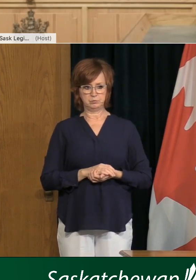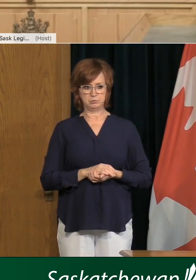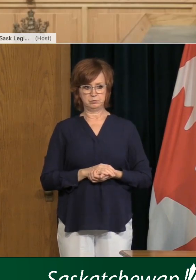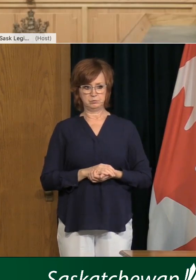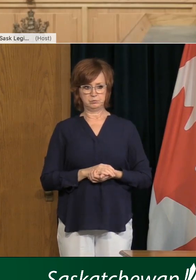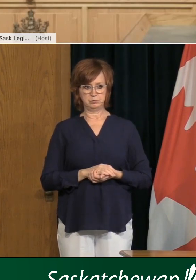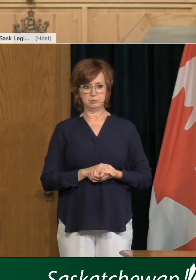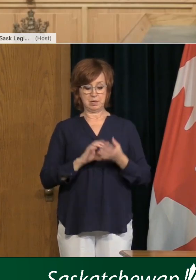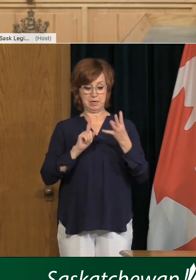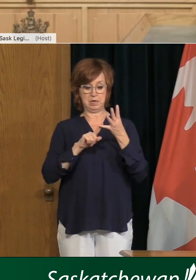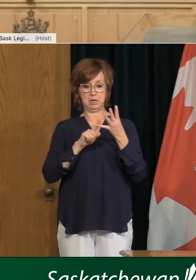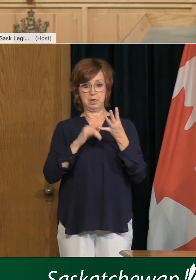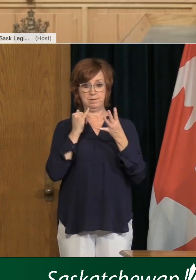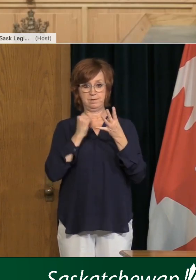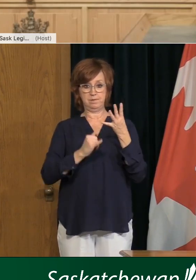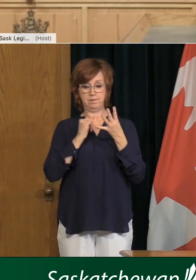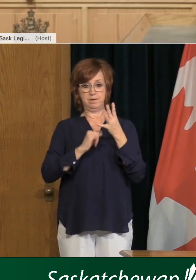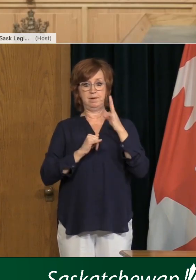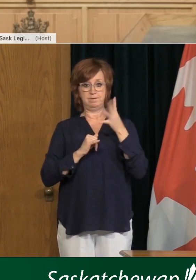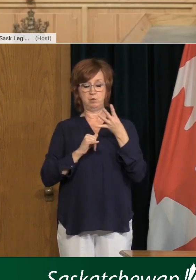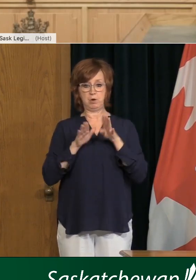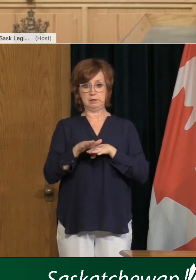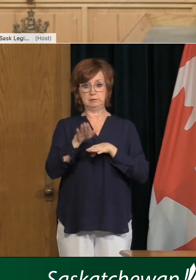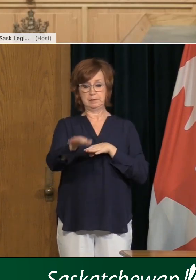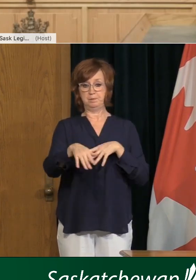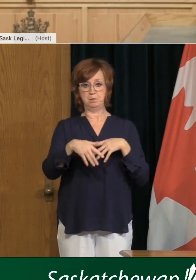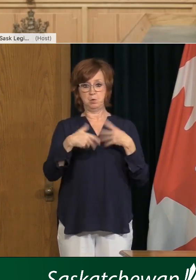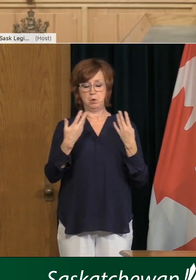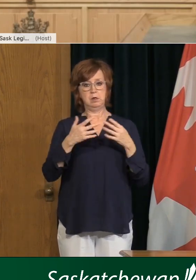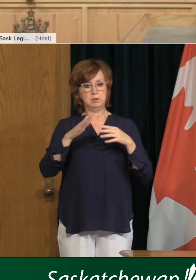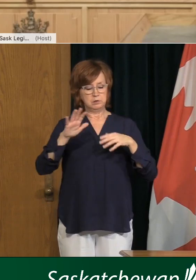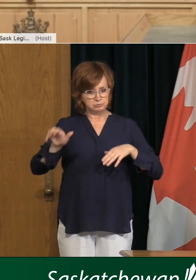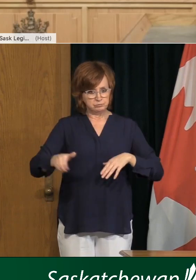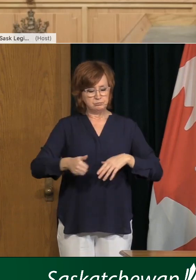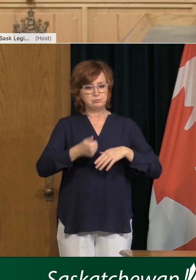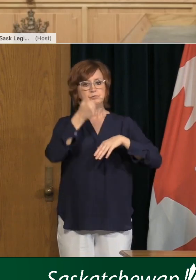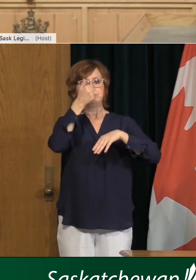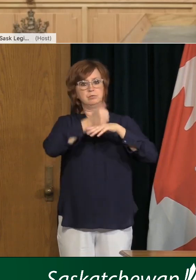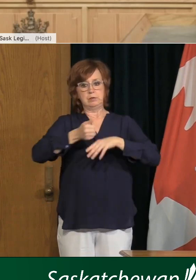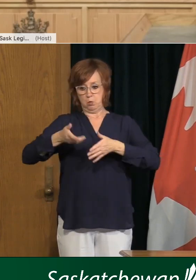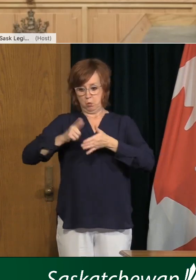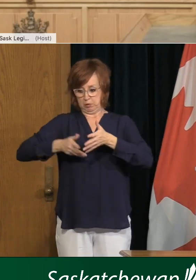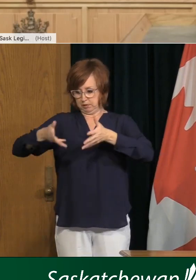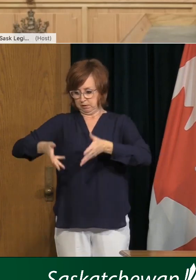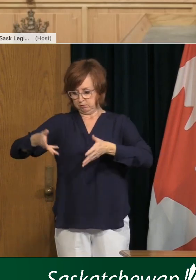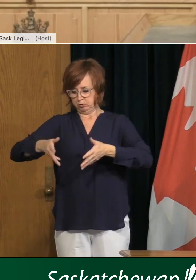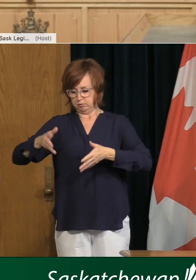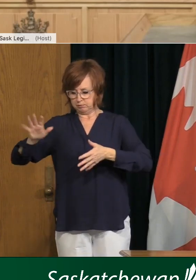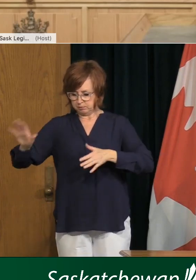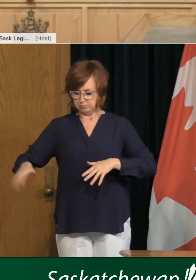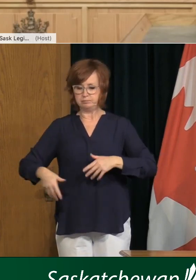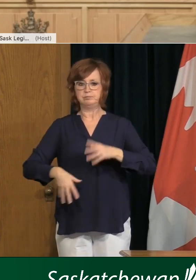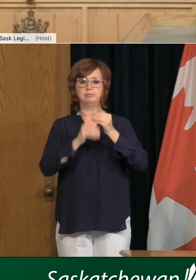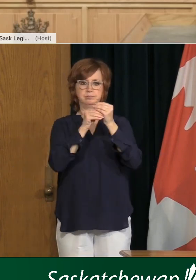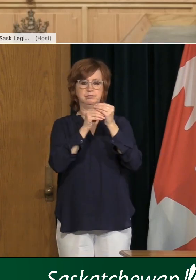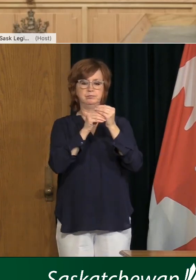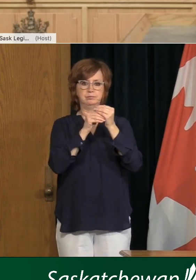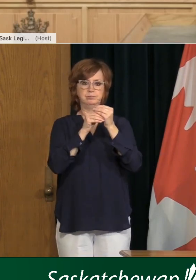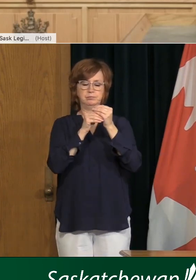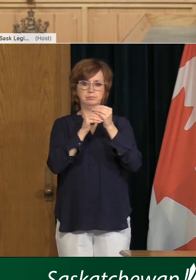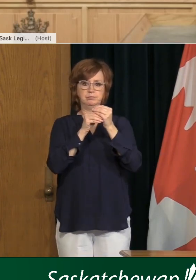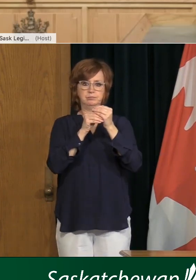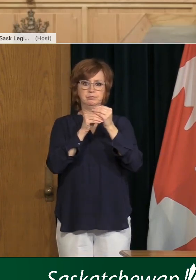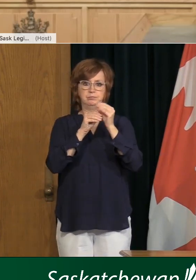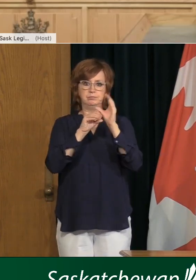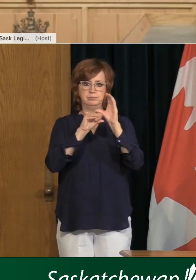And on to phase 4 then, which is really the resumption of remaining services and back to what we would